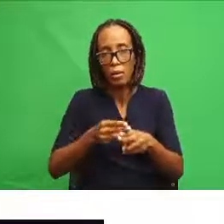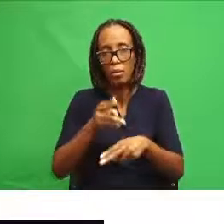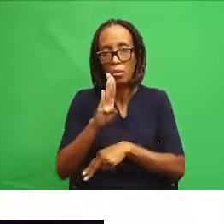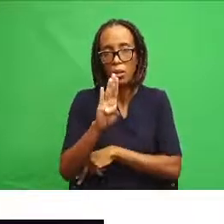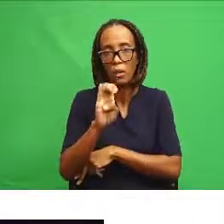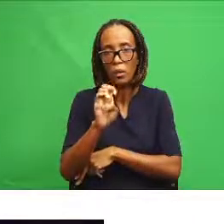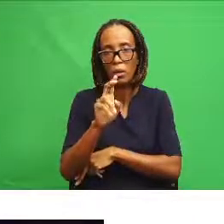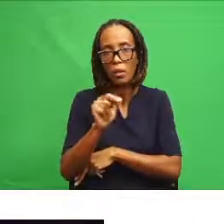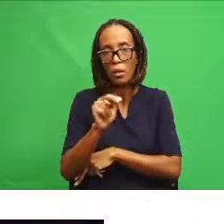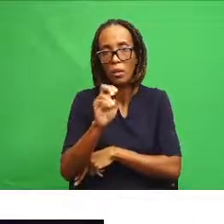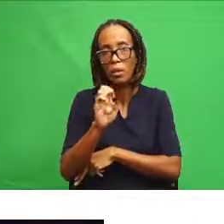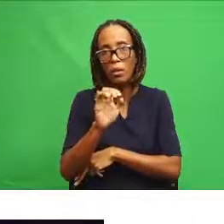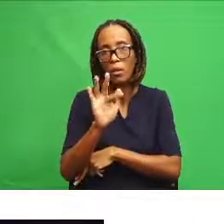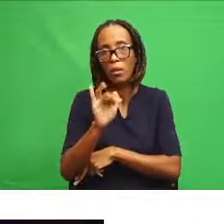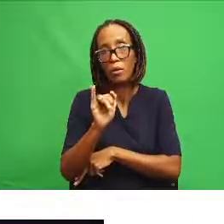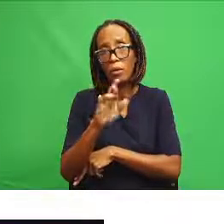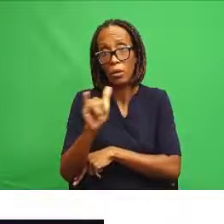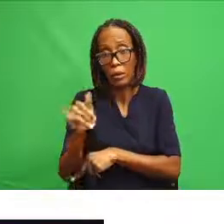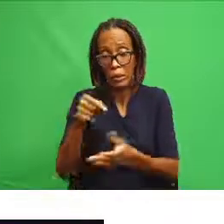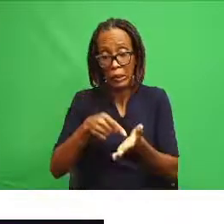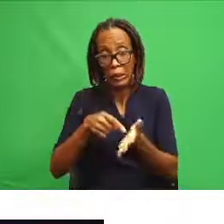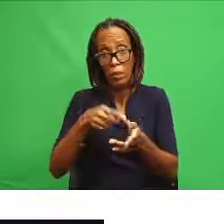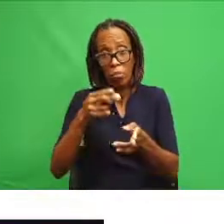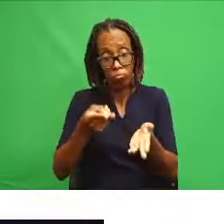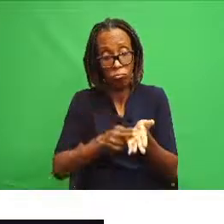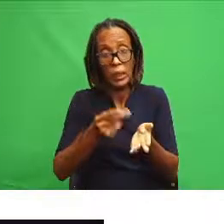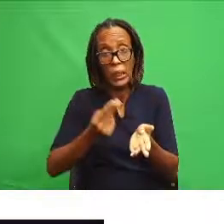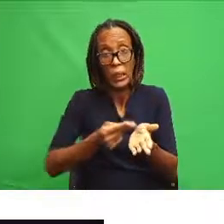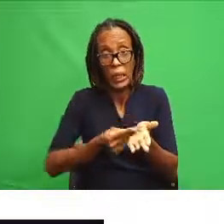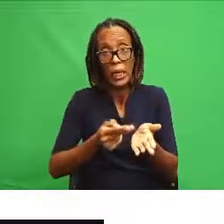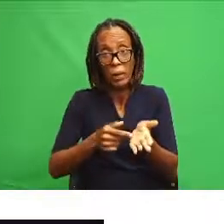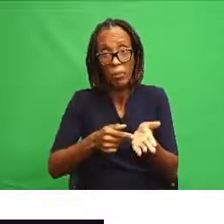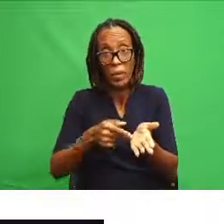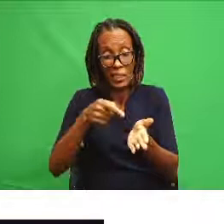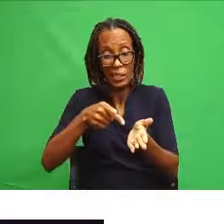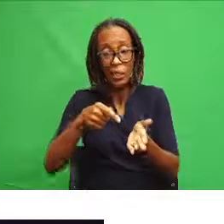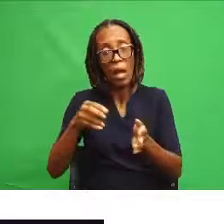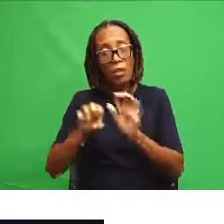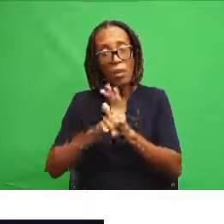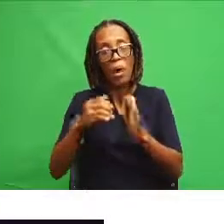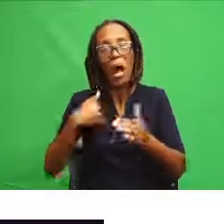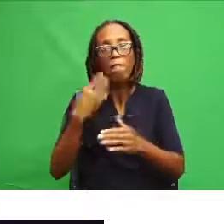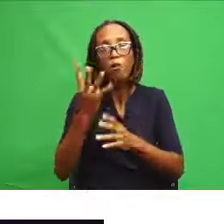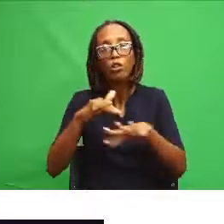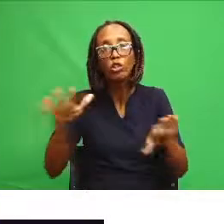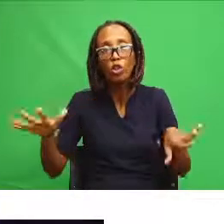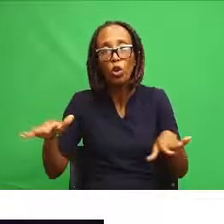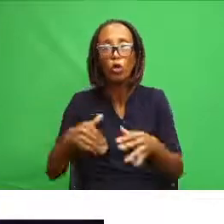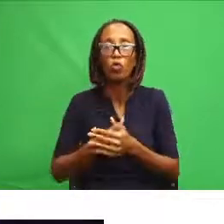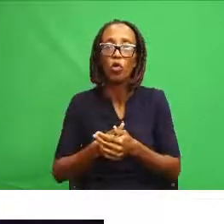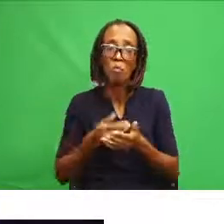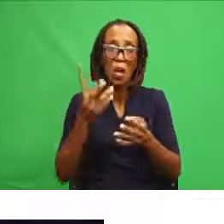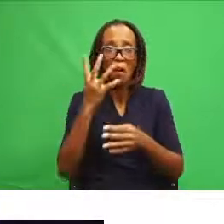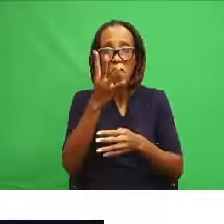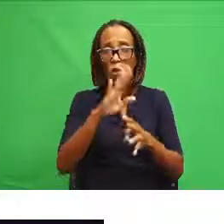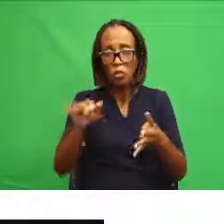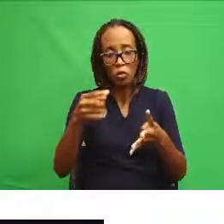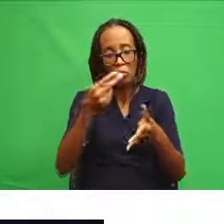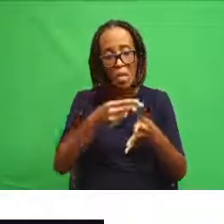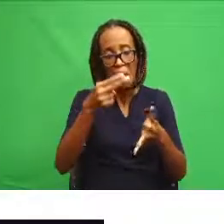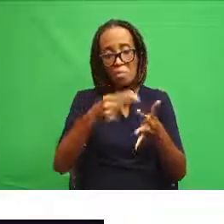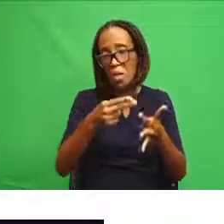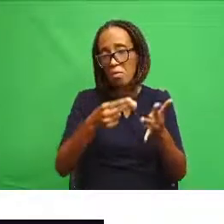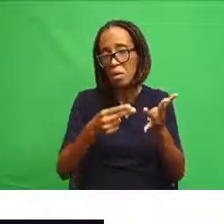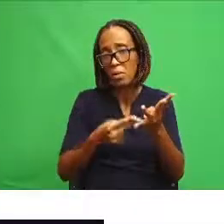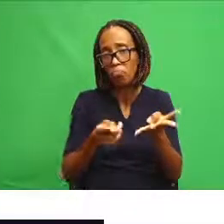right? But the beneficiary is very clear-cut. So if you have 4 children, you can make 4 children your